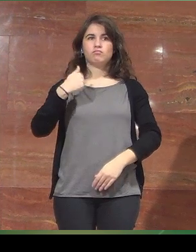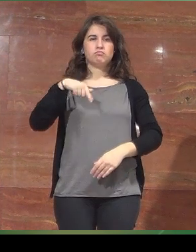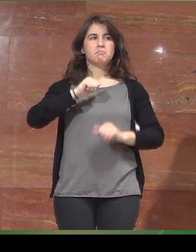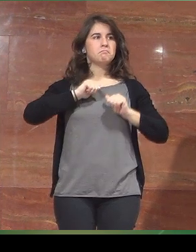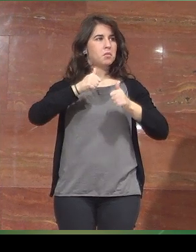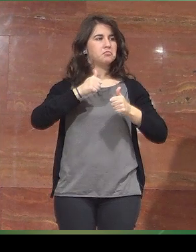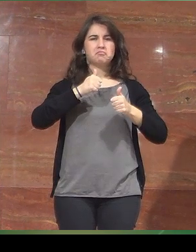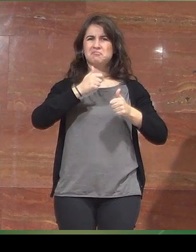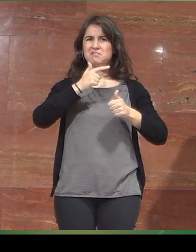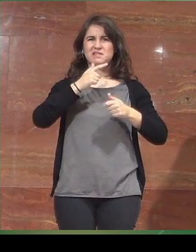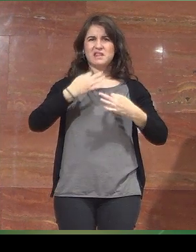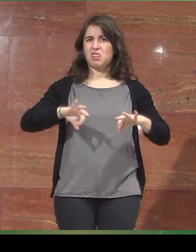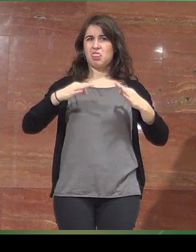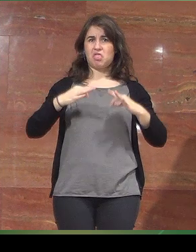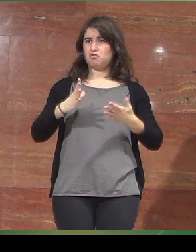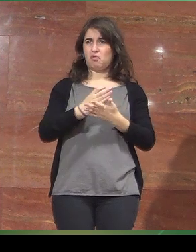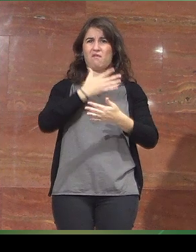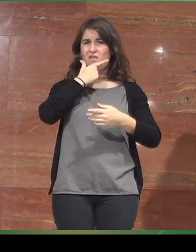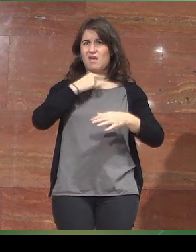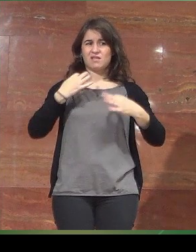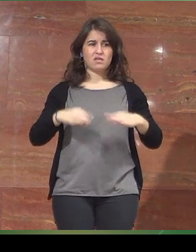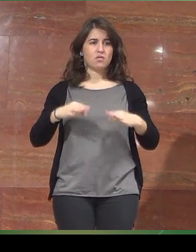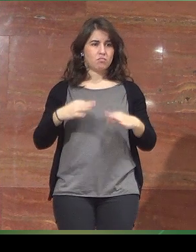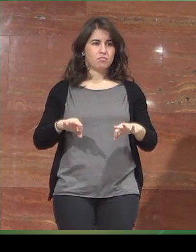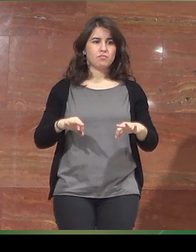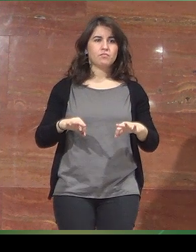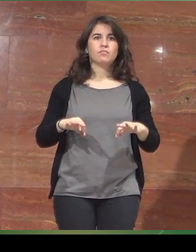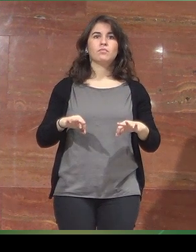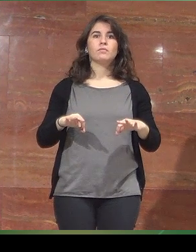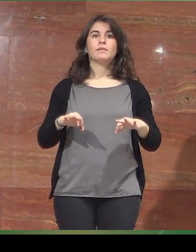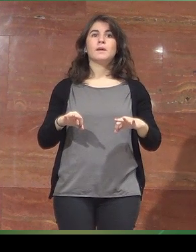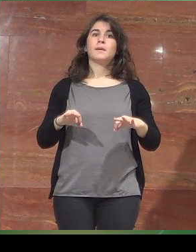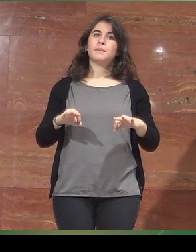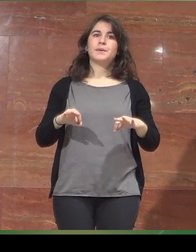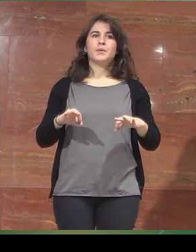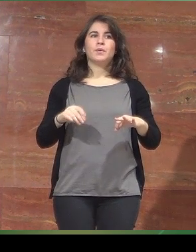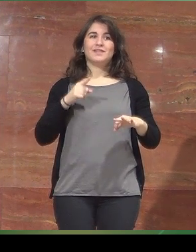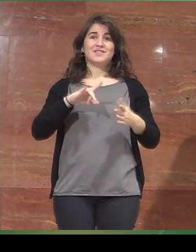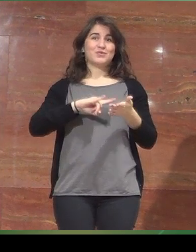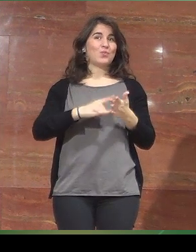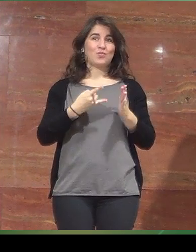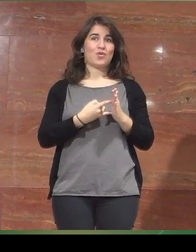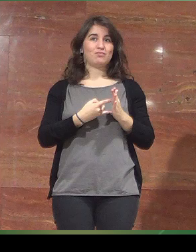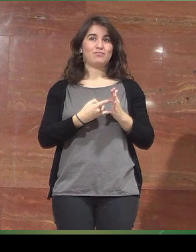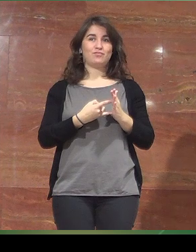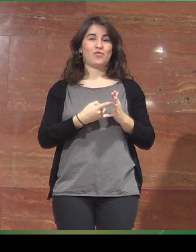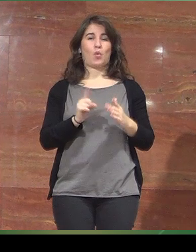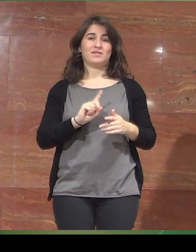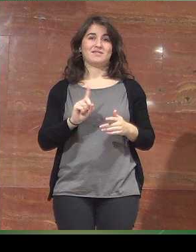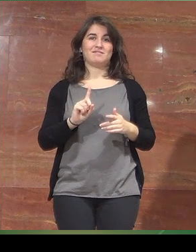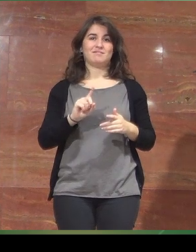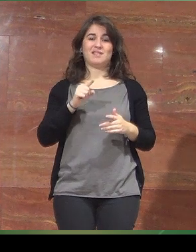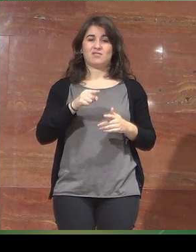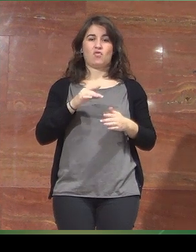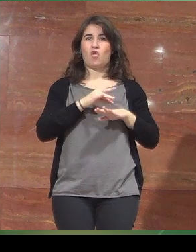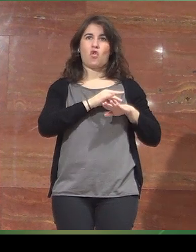but this is not the solution. That at all is not the point to make you are oriented in an hospital. And then